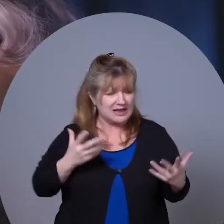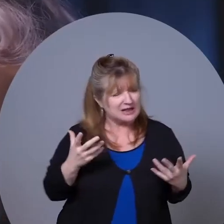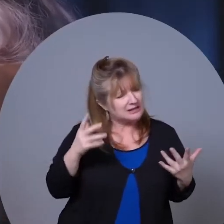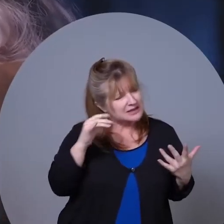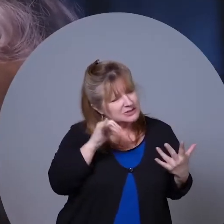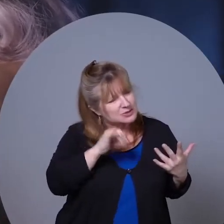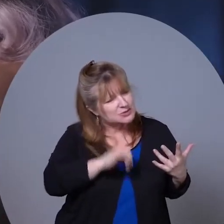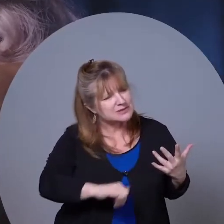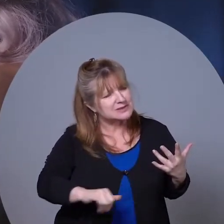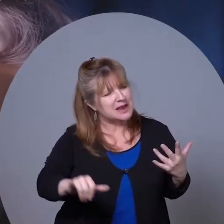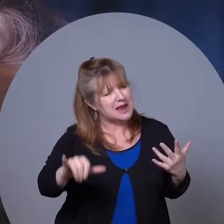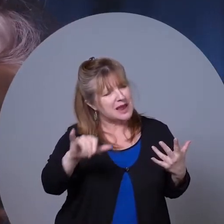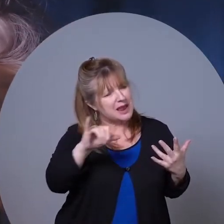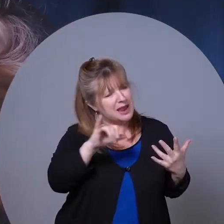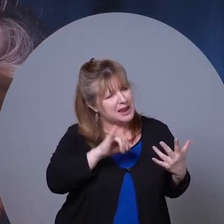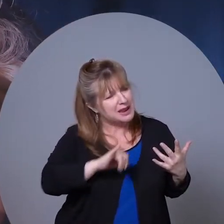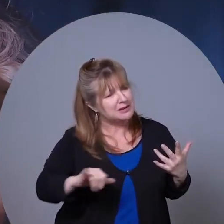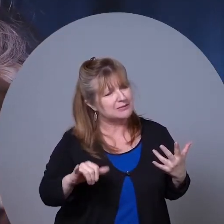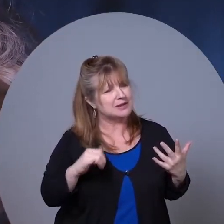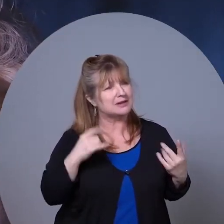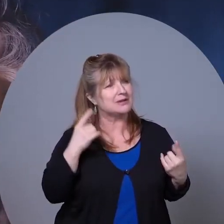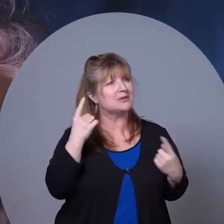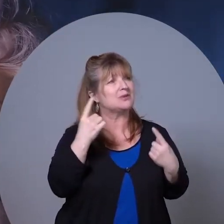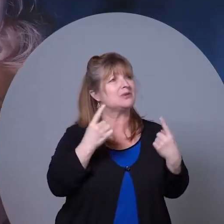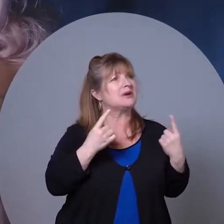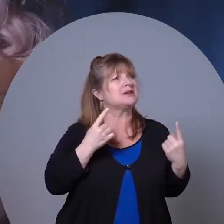stayed at home, you wonder.